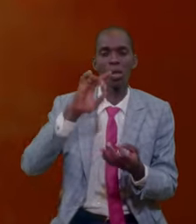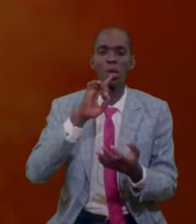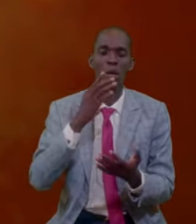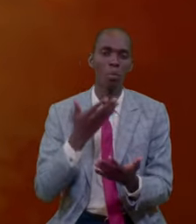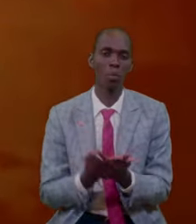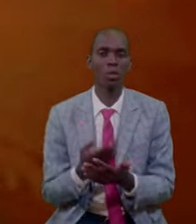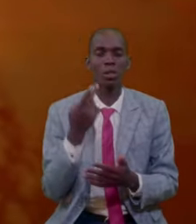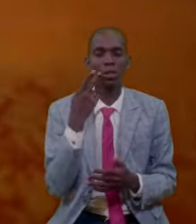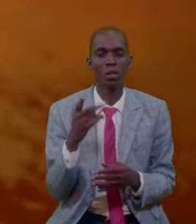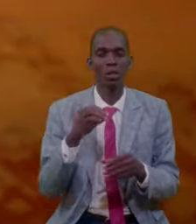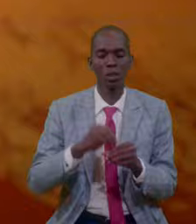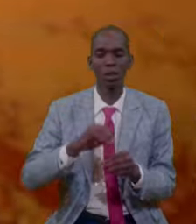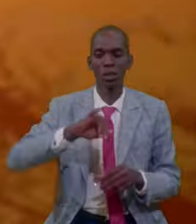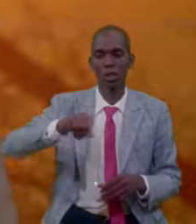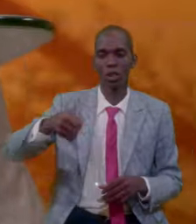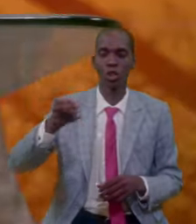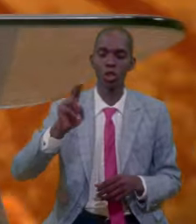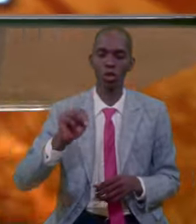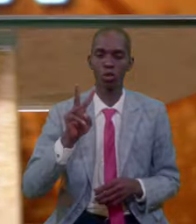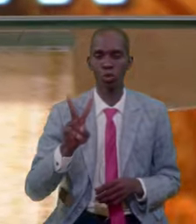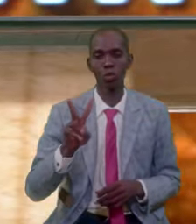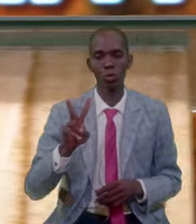It tells us in John chapter 2.